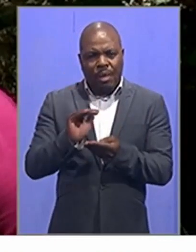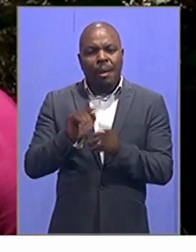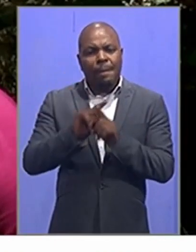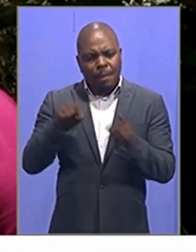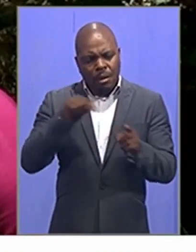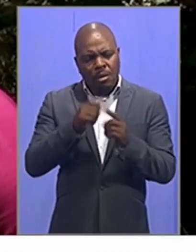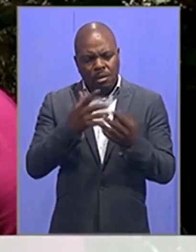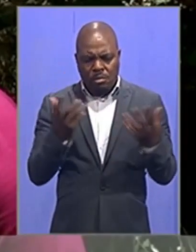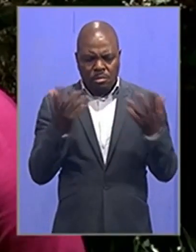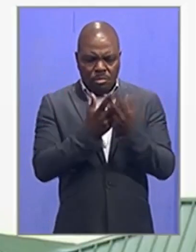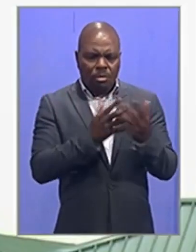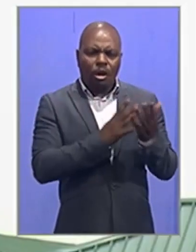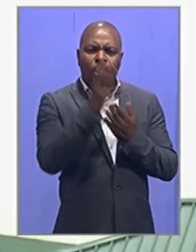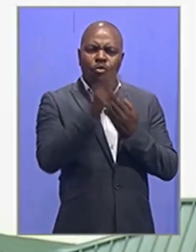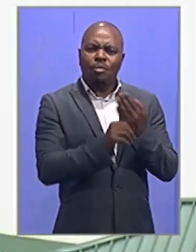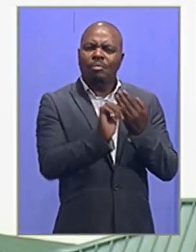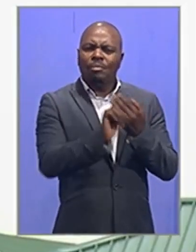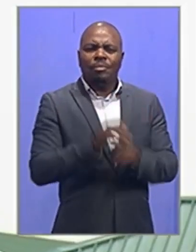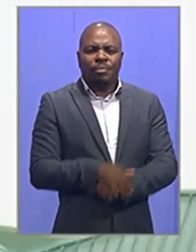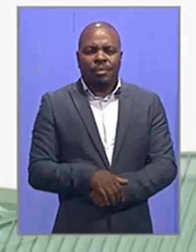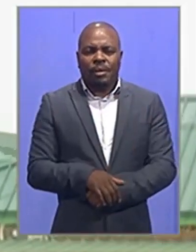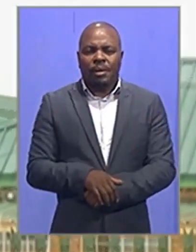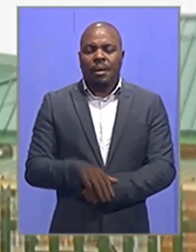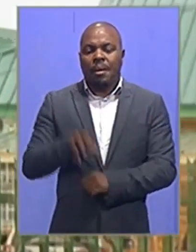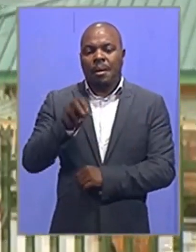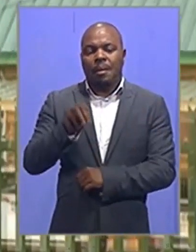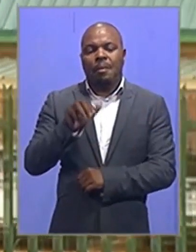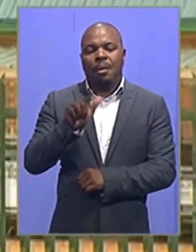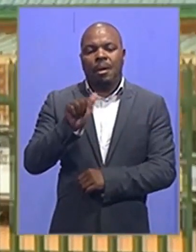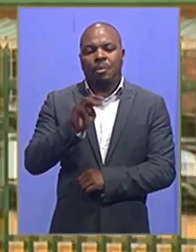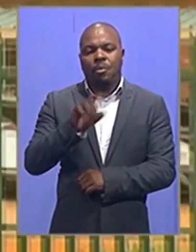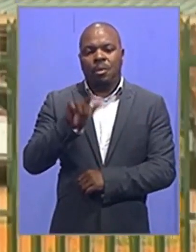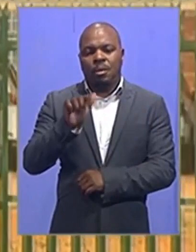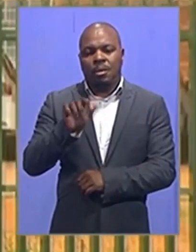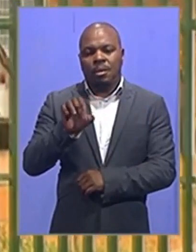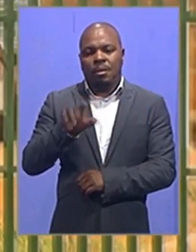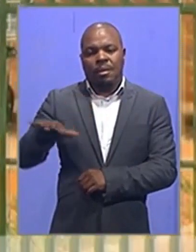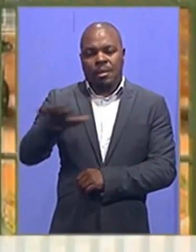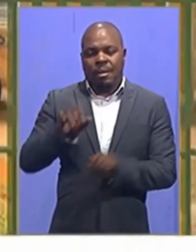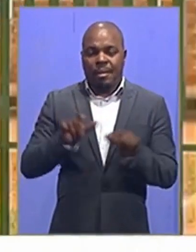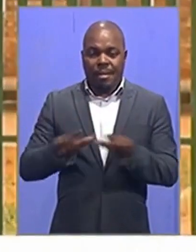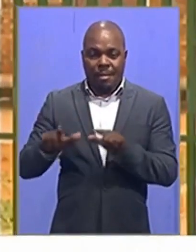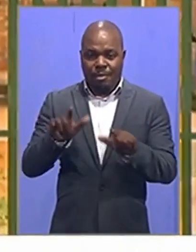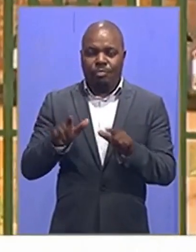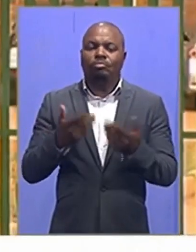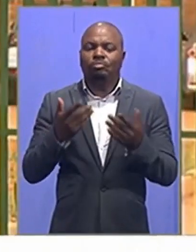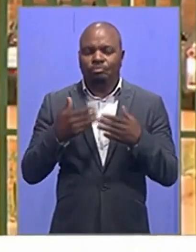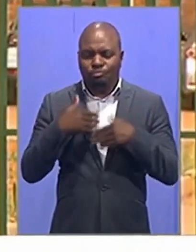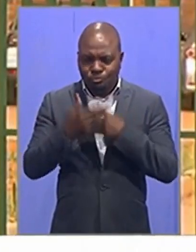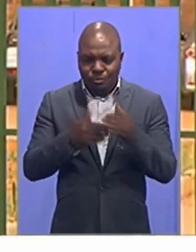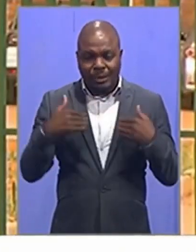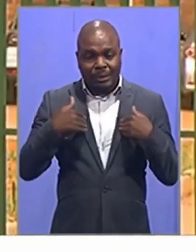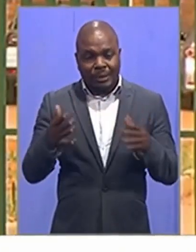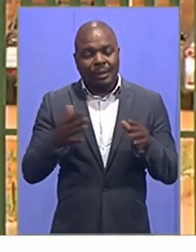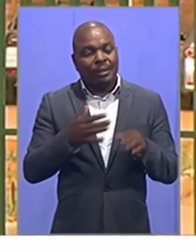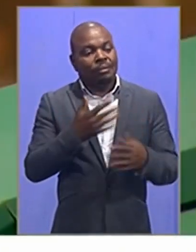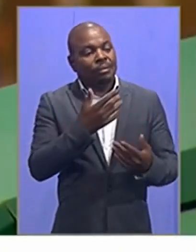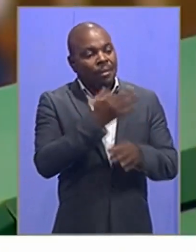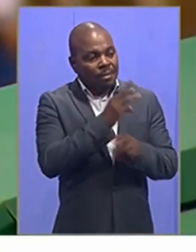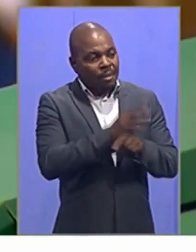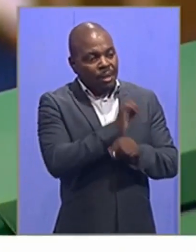with the curriculum needs. Athe haele ka Malamulele Limpopo, selemo sa dithuto se qadile ka dipuo di hana ho fela ha batswadi ba